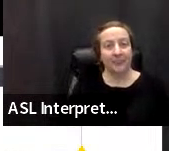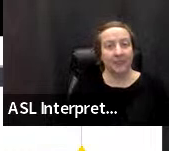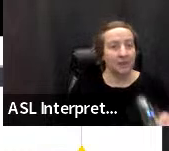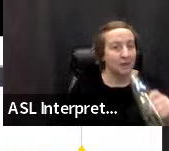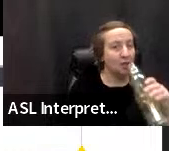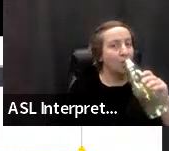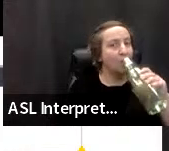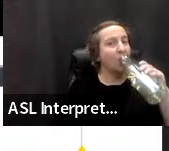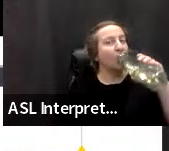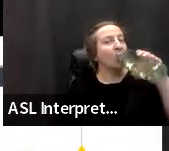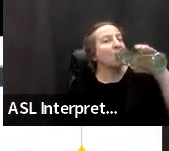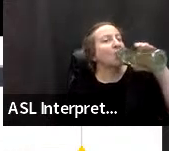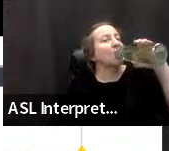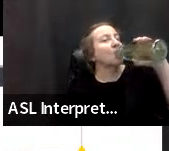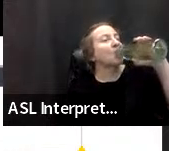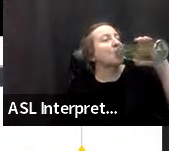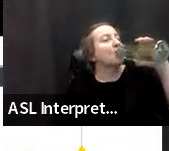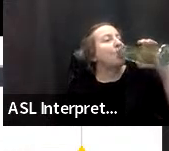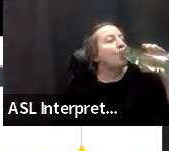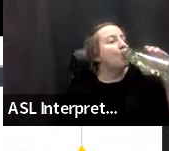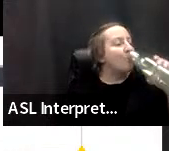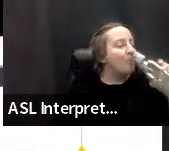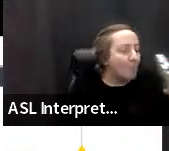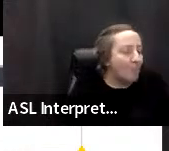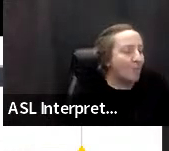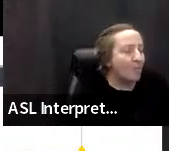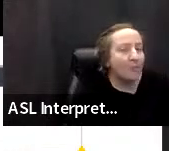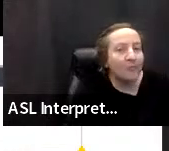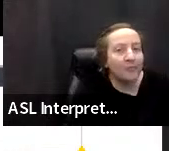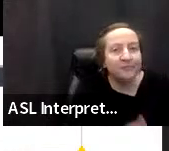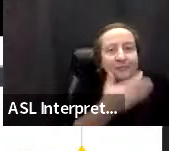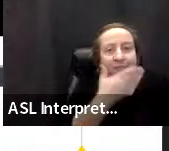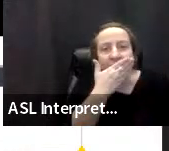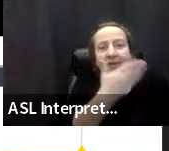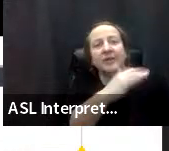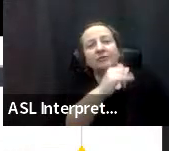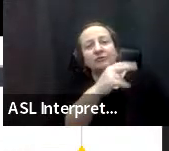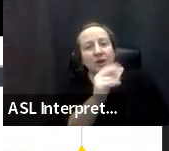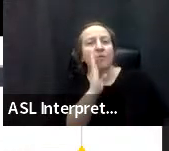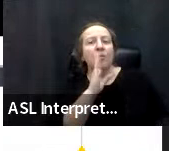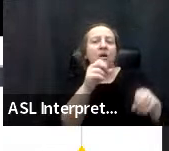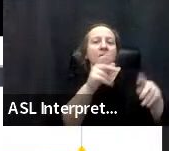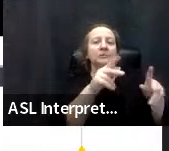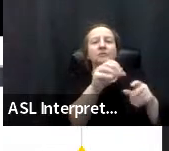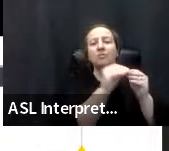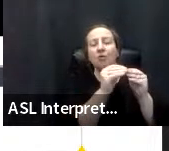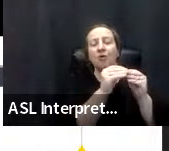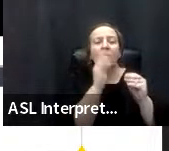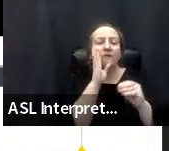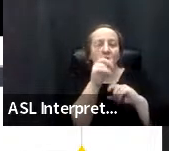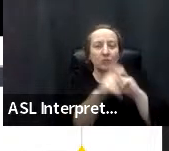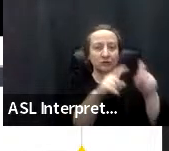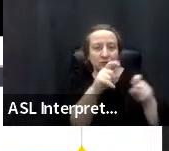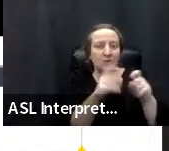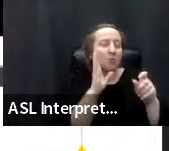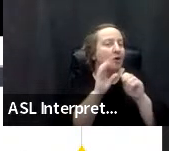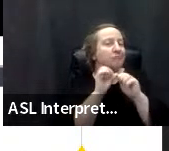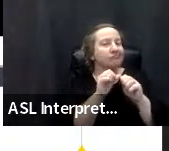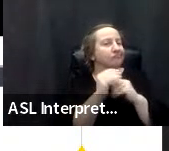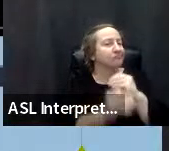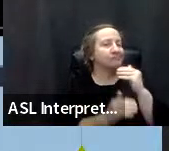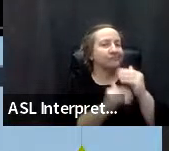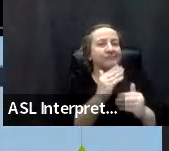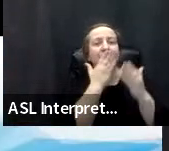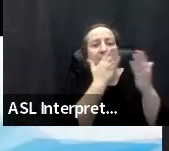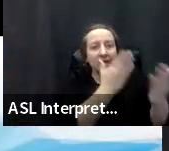Okay. Thank you, John. There will be other opportunities for questions. Yeah. So I think we just keep plowing on. So okay, thank you.